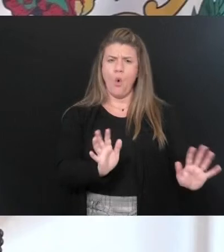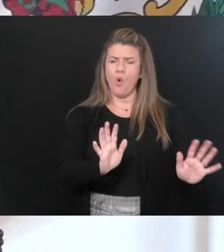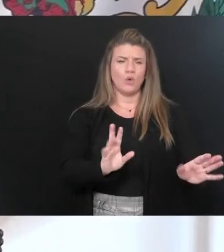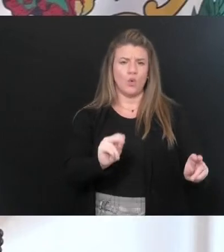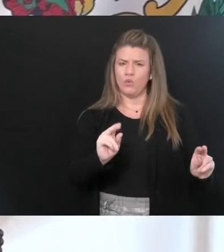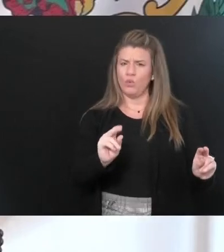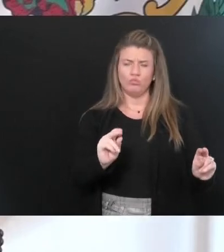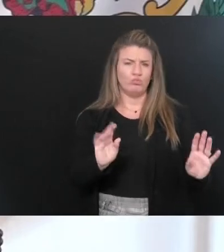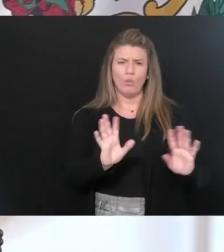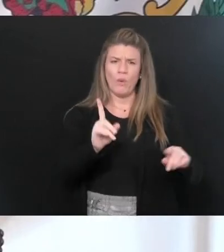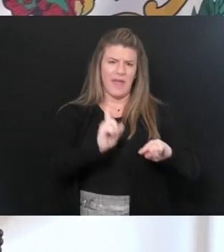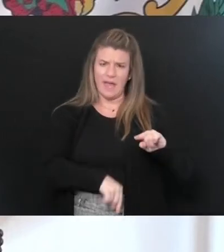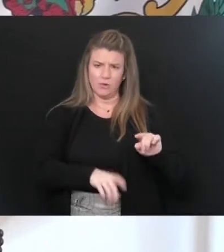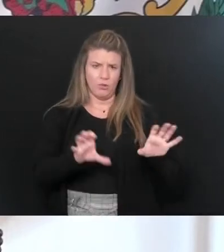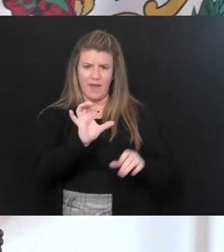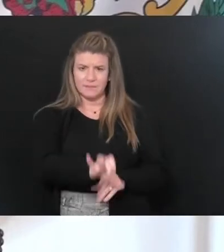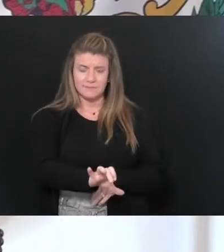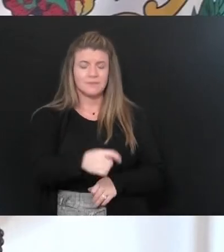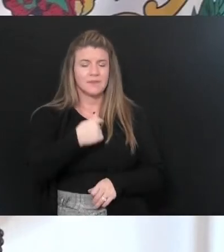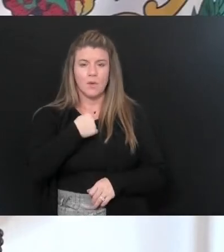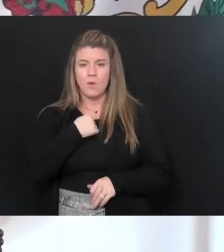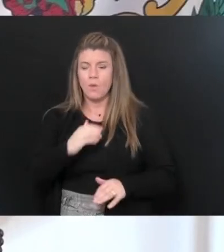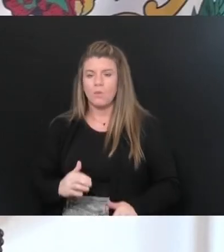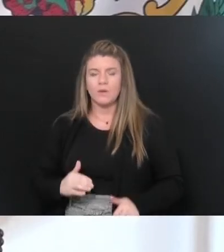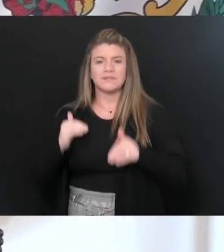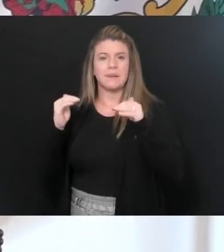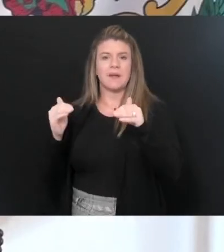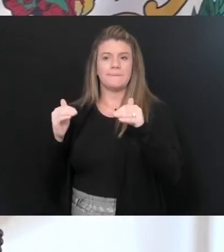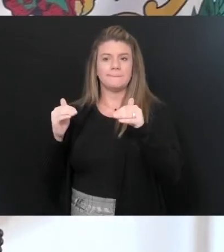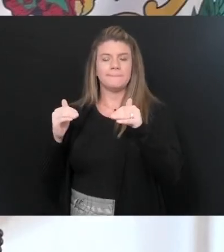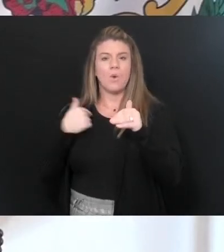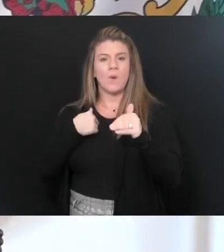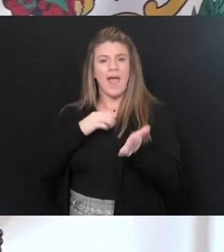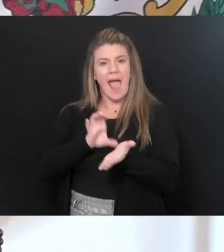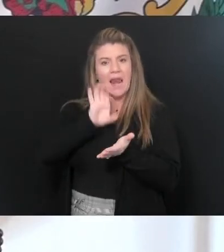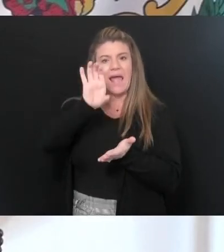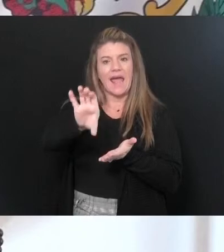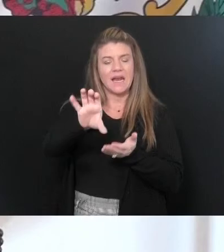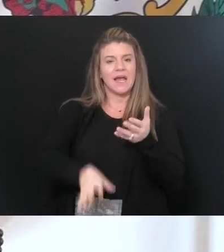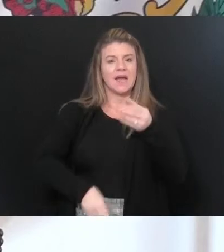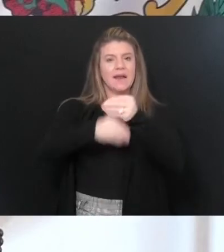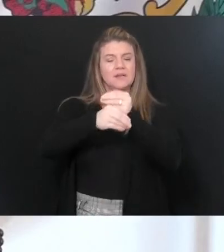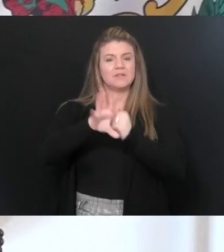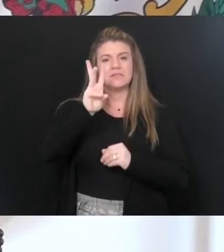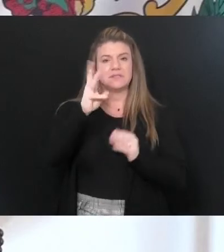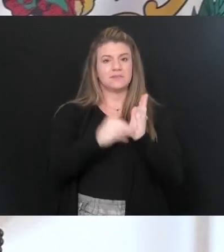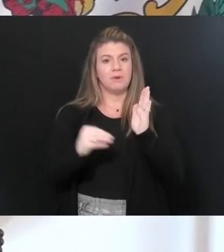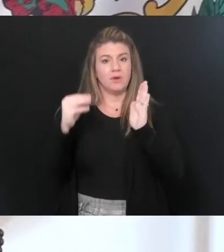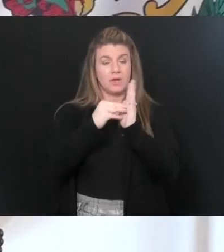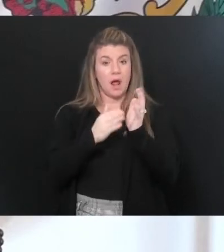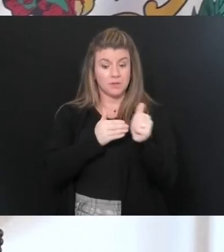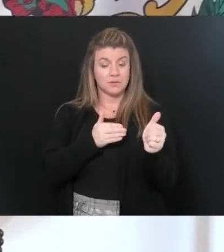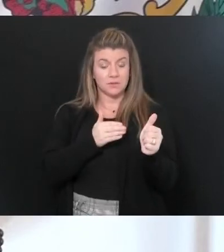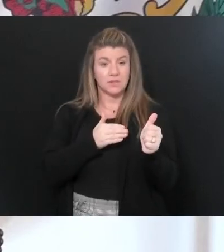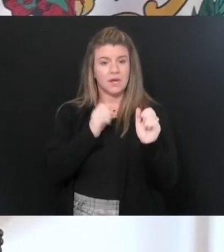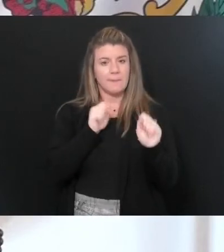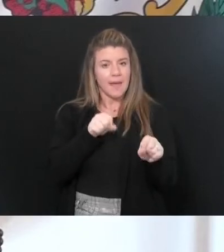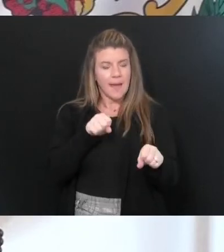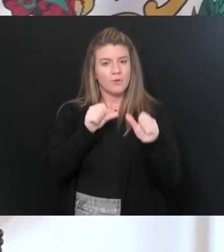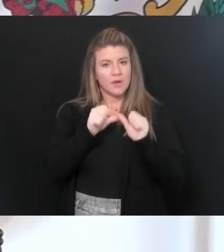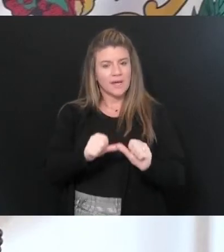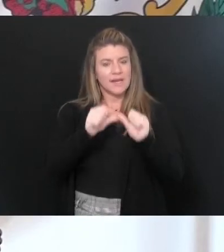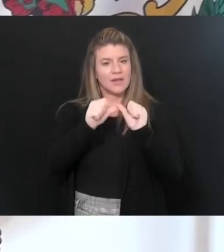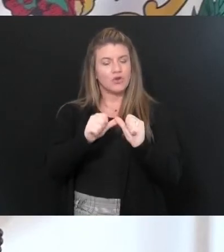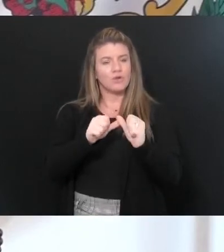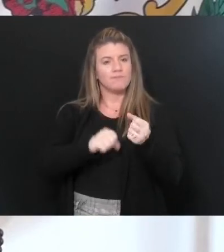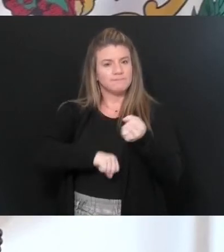that. You know, and we stepped up and allocated an additional $6 million, you know, to be able to continue to